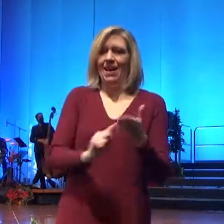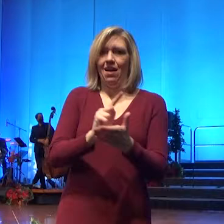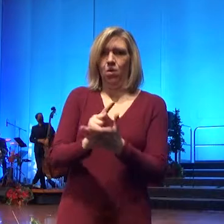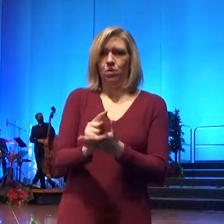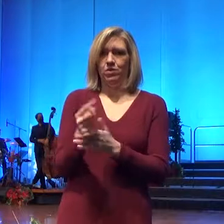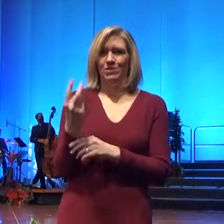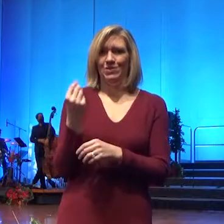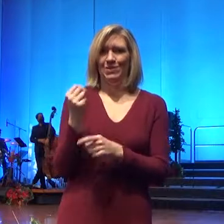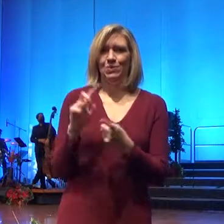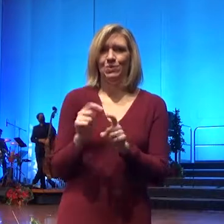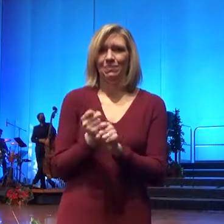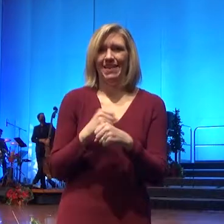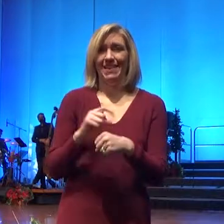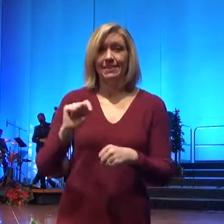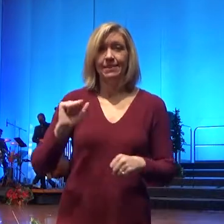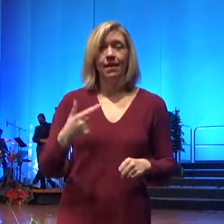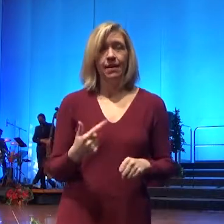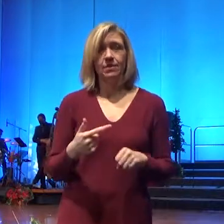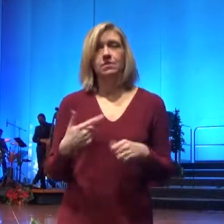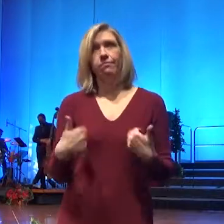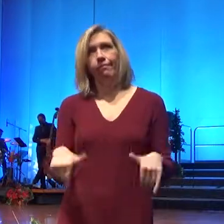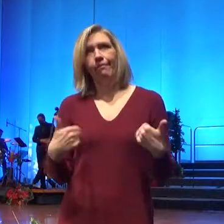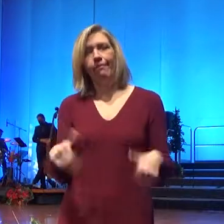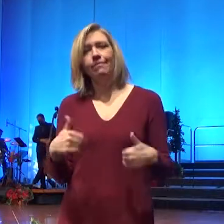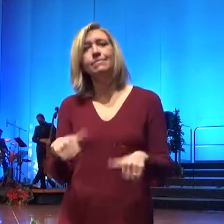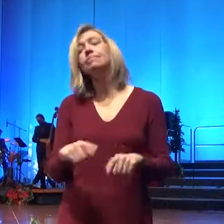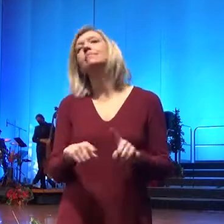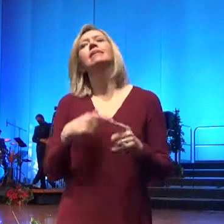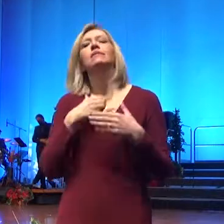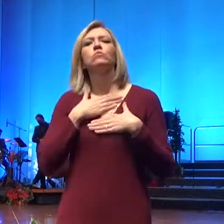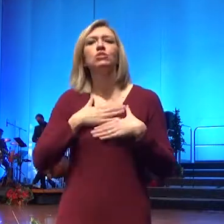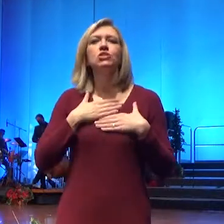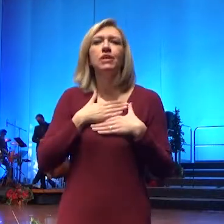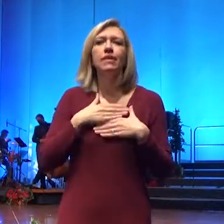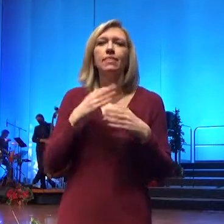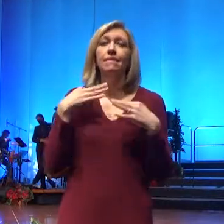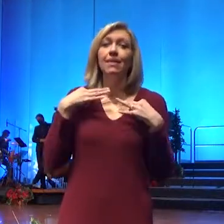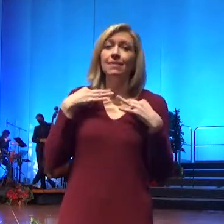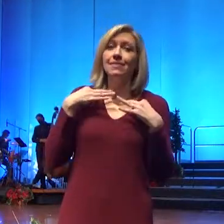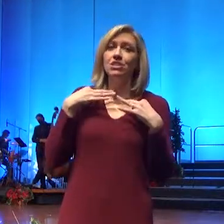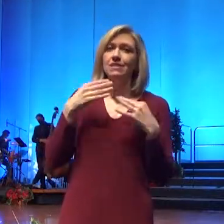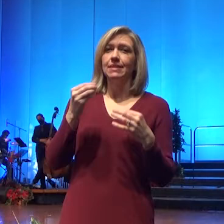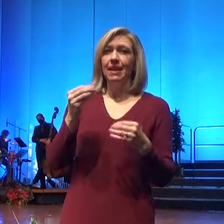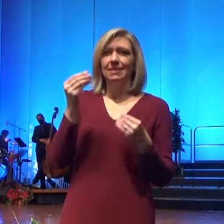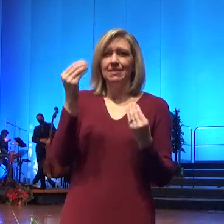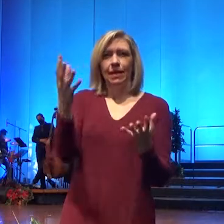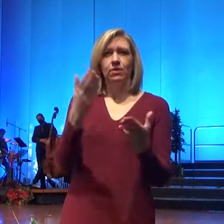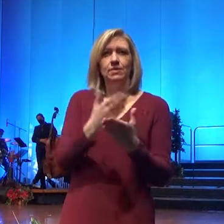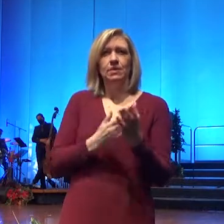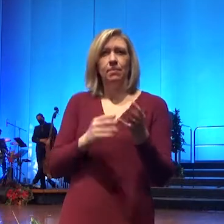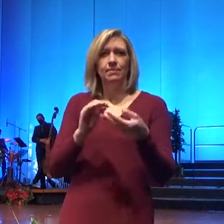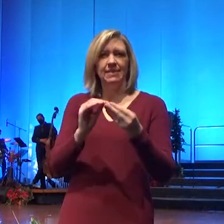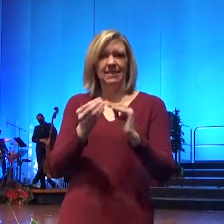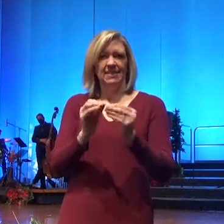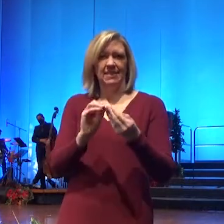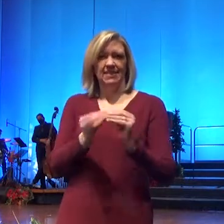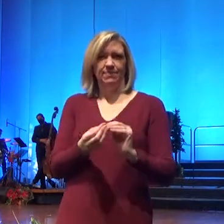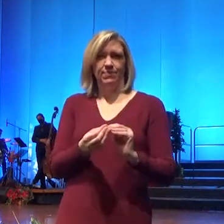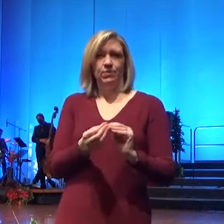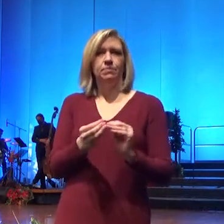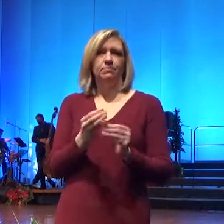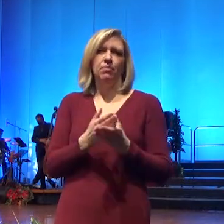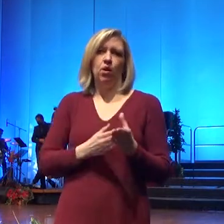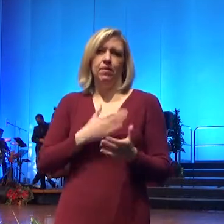make these tags. But I also do appreciate so much the volunteers, but I want to tell you some logistics since that's part of